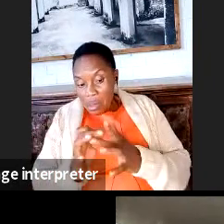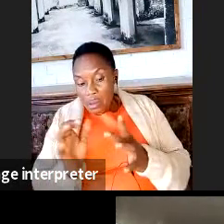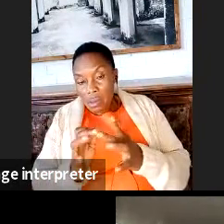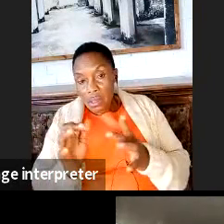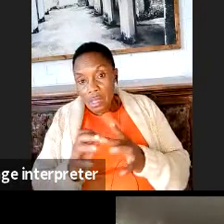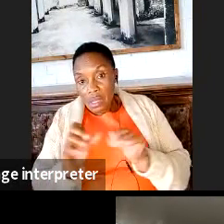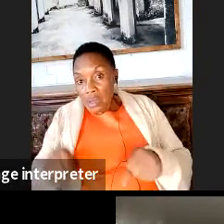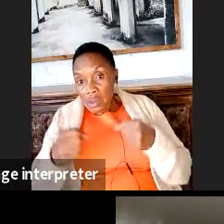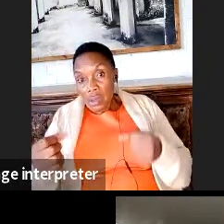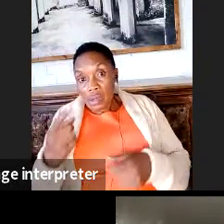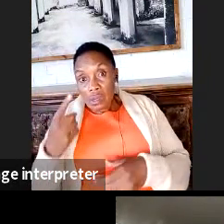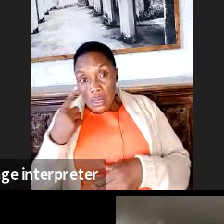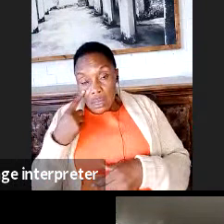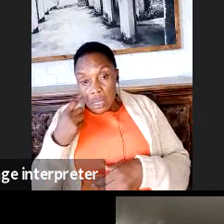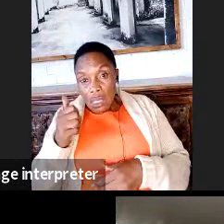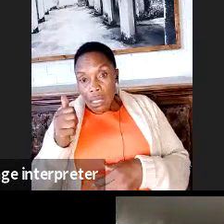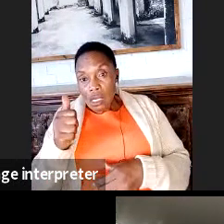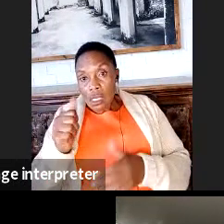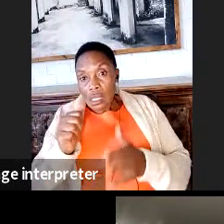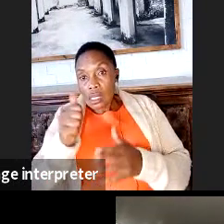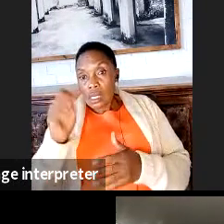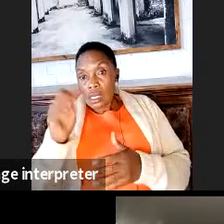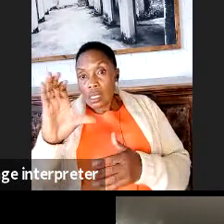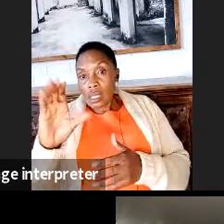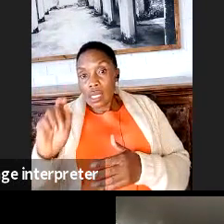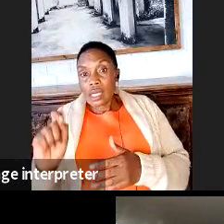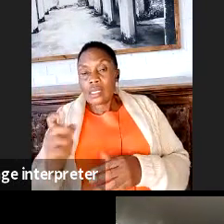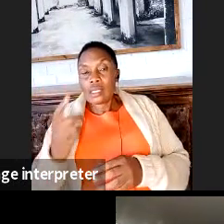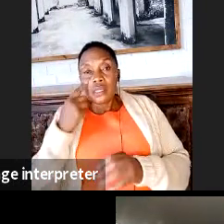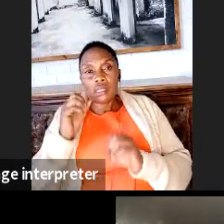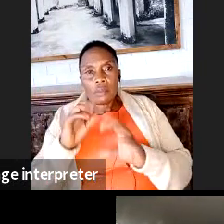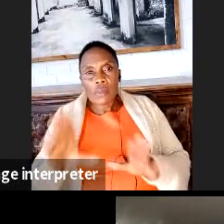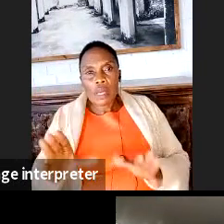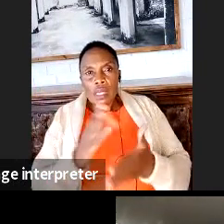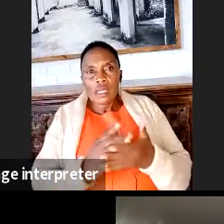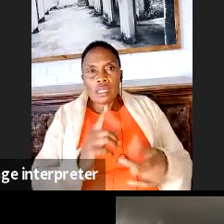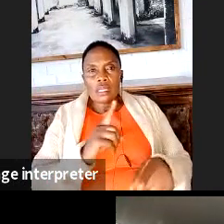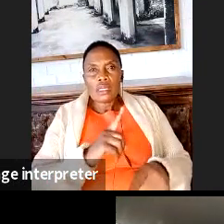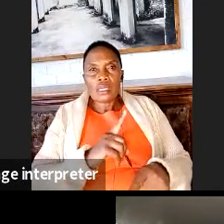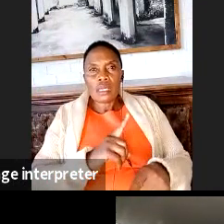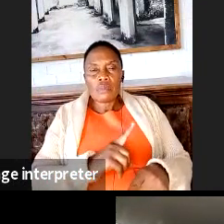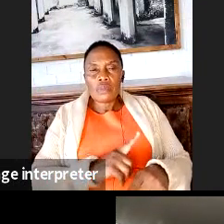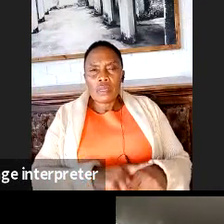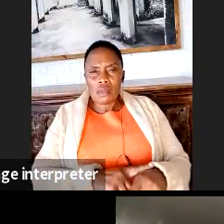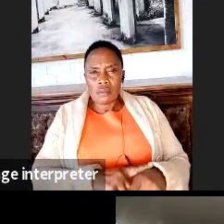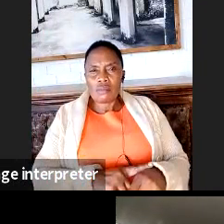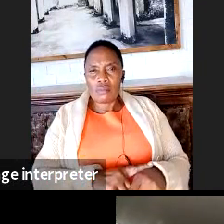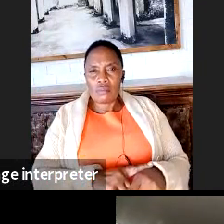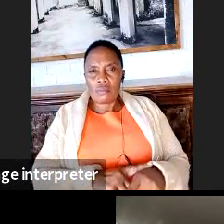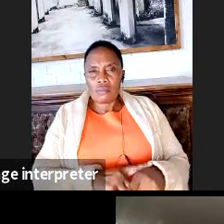the actual act or legislation. So sometimes I think politicians use the